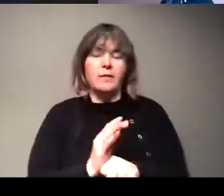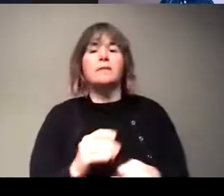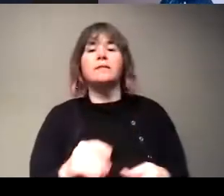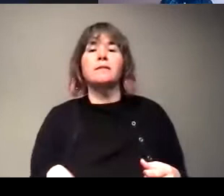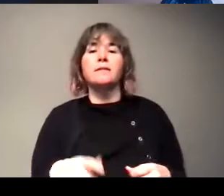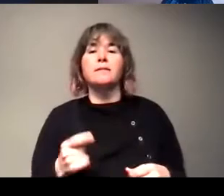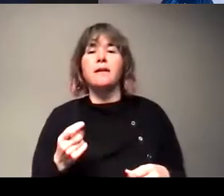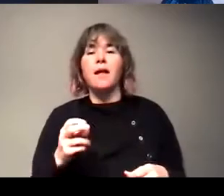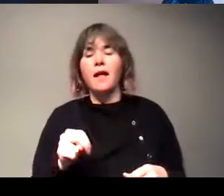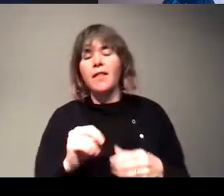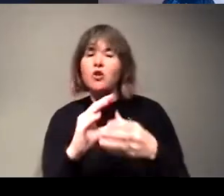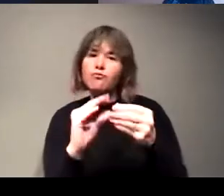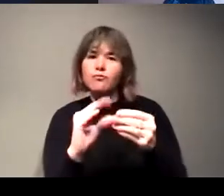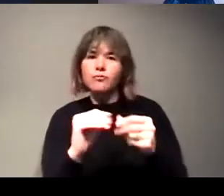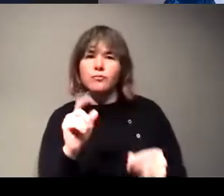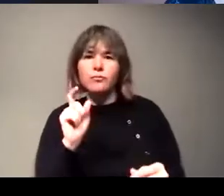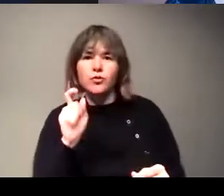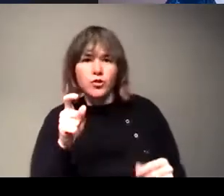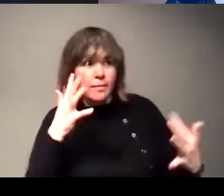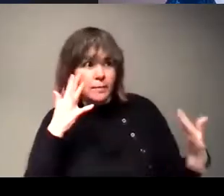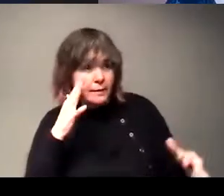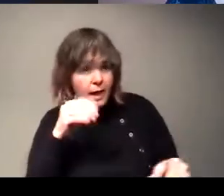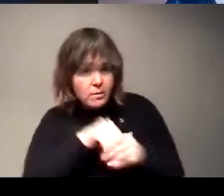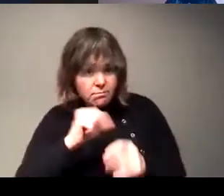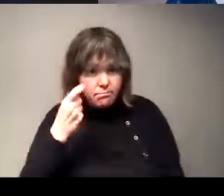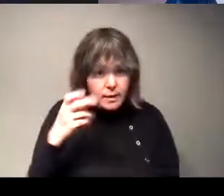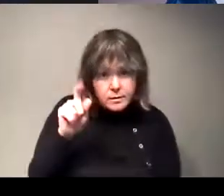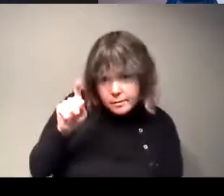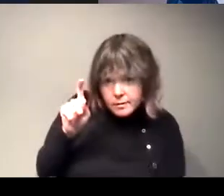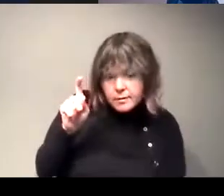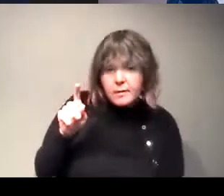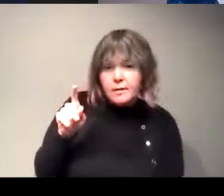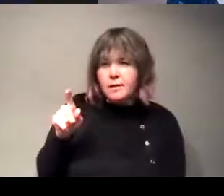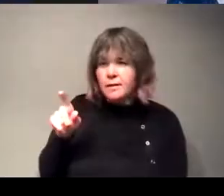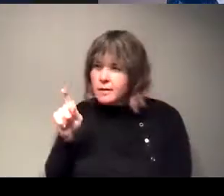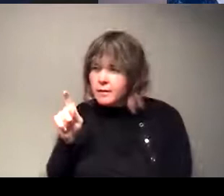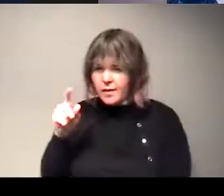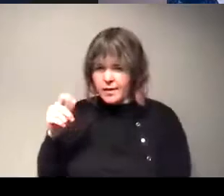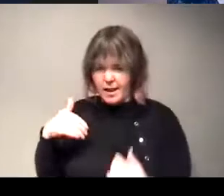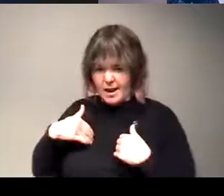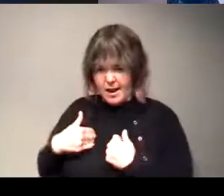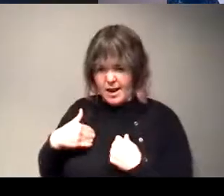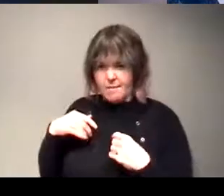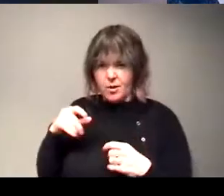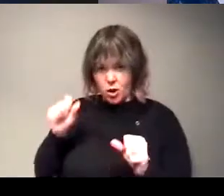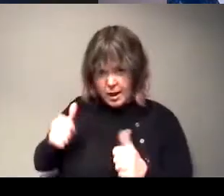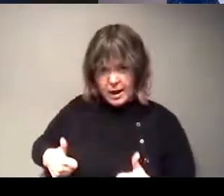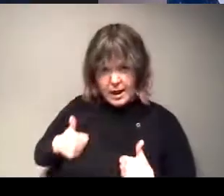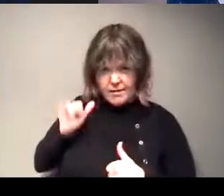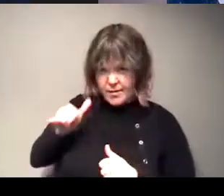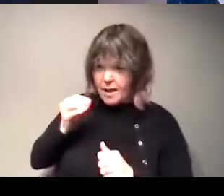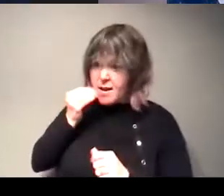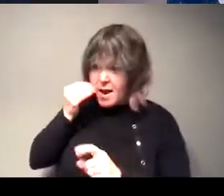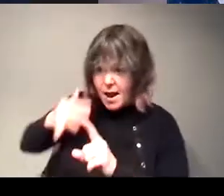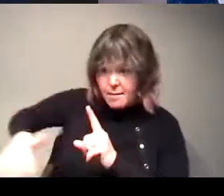running commentary about like, oh, should there be sound in space and like what's this creature? Could it live in this habitat, on